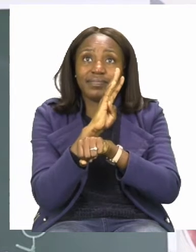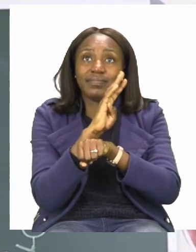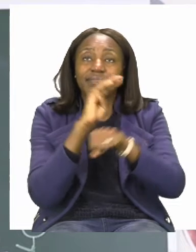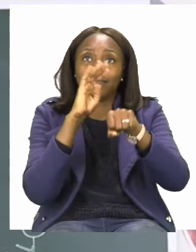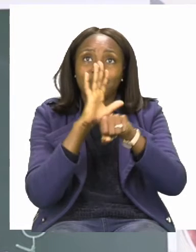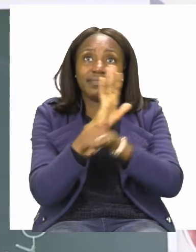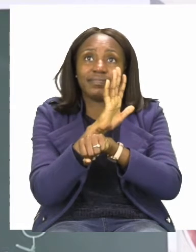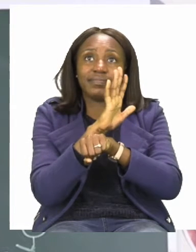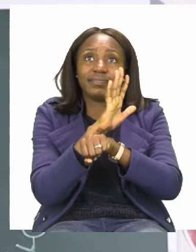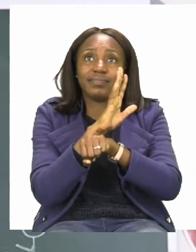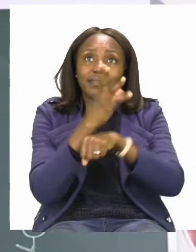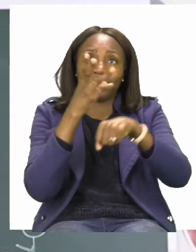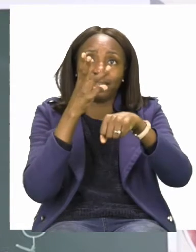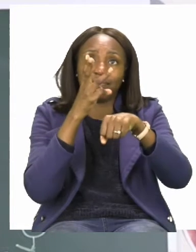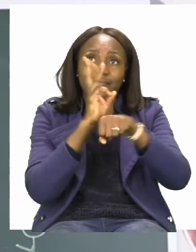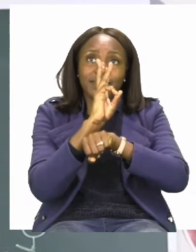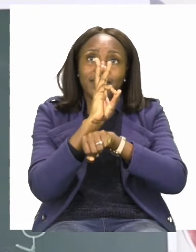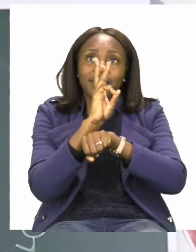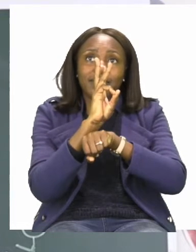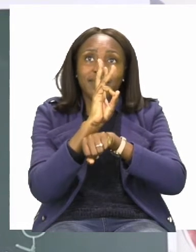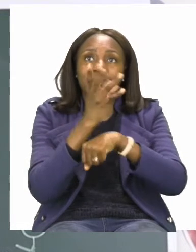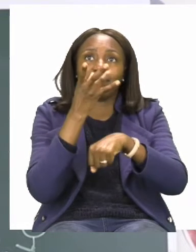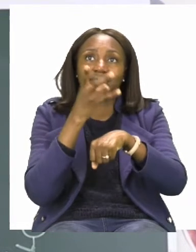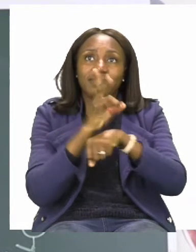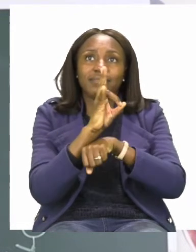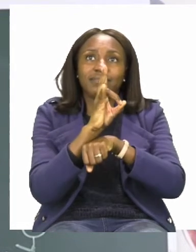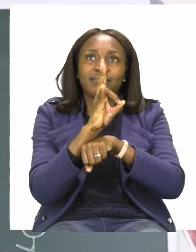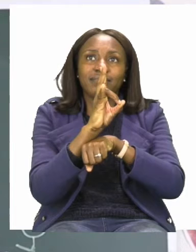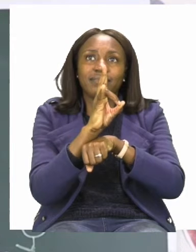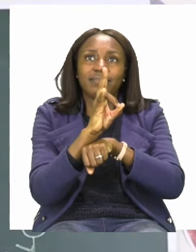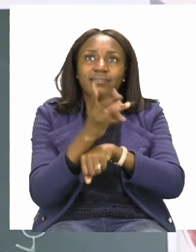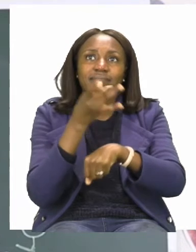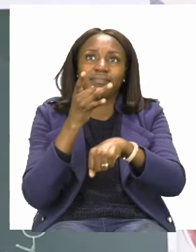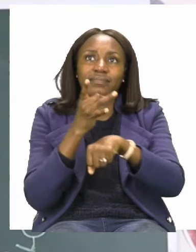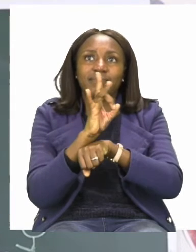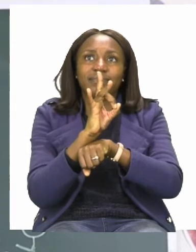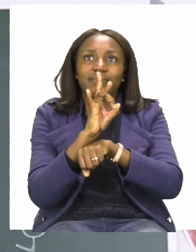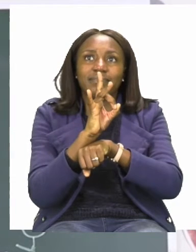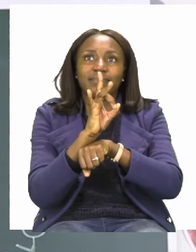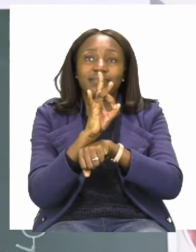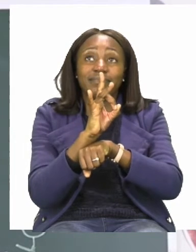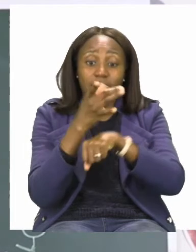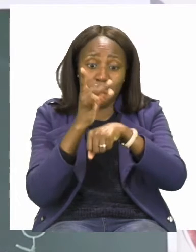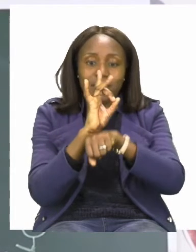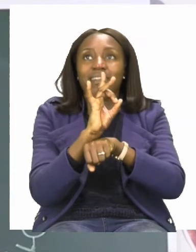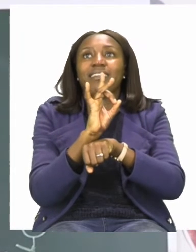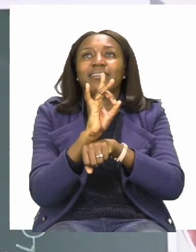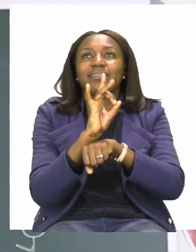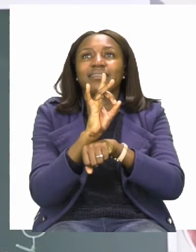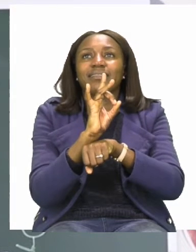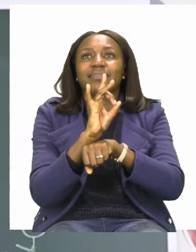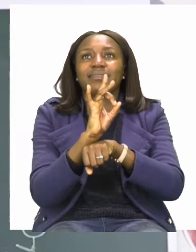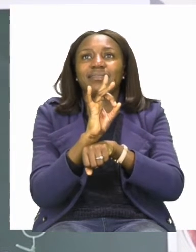fourth, fifth, sixth, seventh, eighth. So